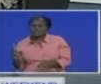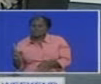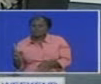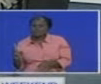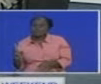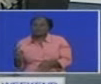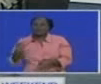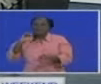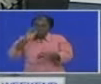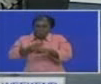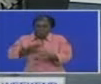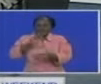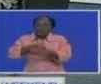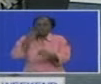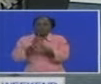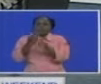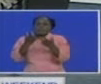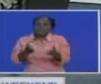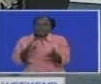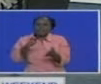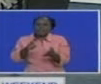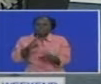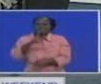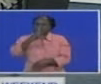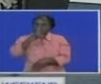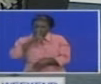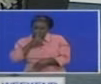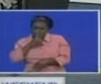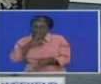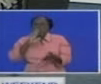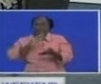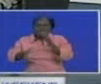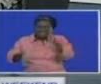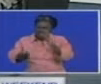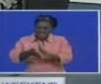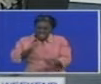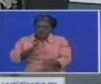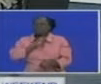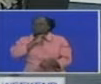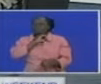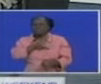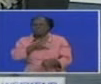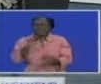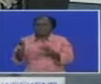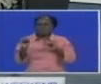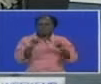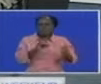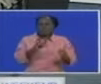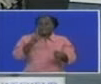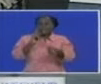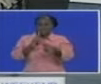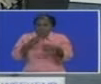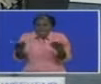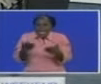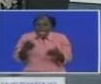did a fantastic job here. He quietly, without making noise, shifted to where the country benefited the most.